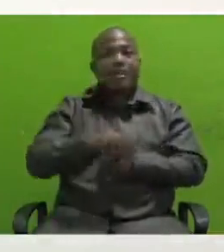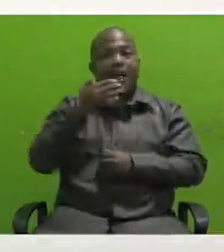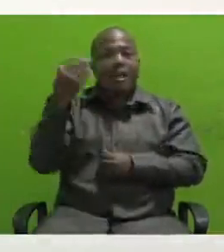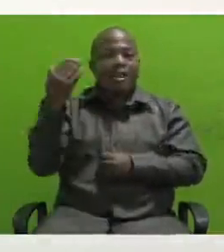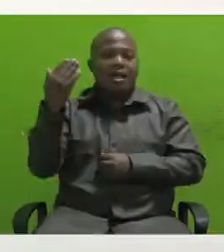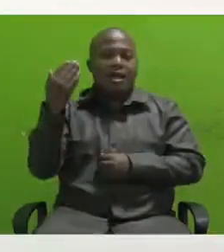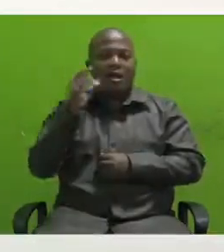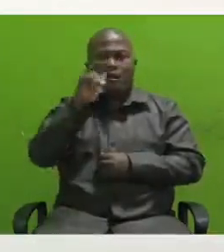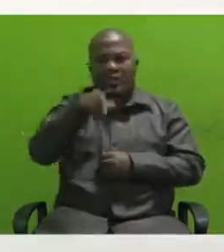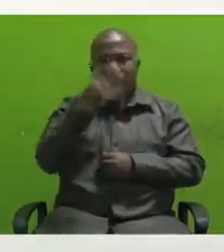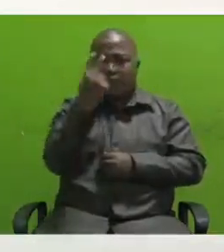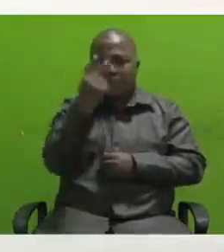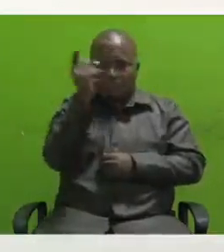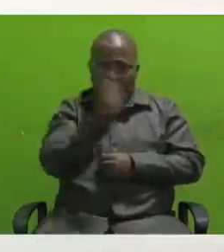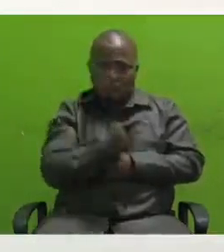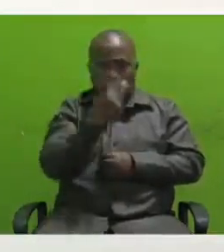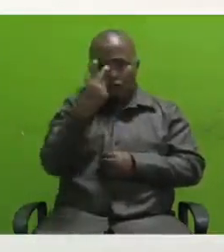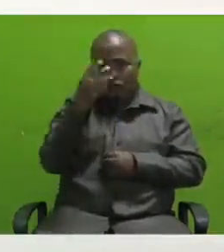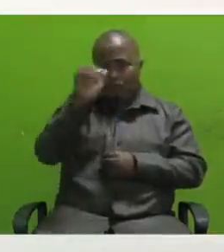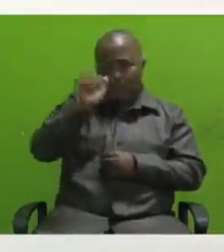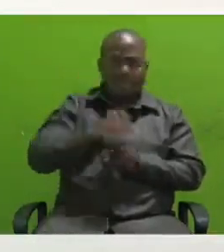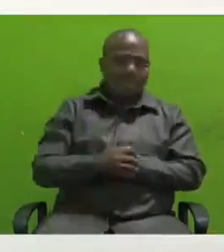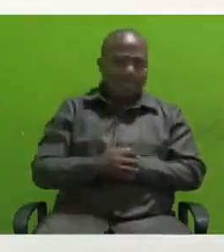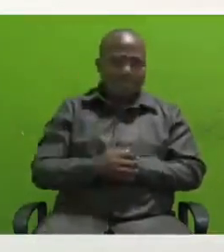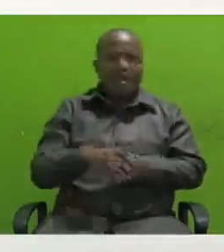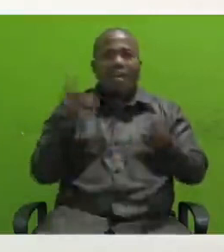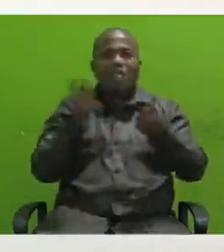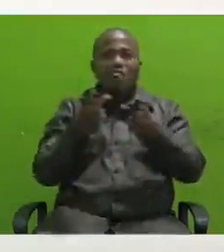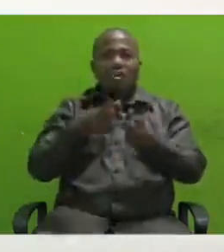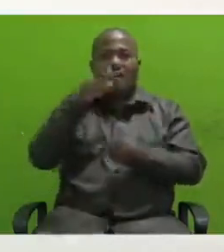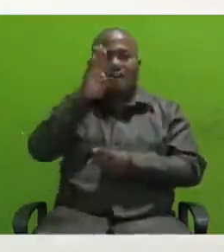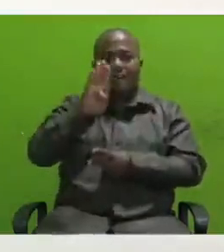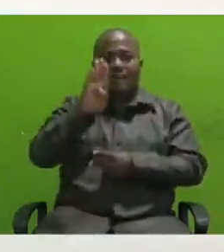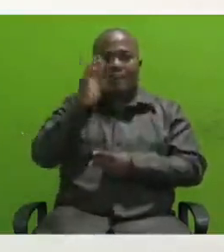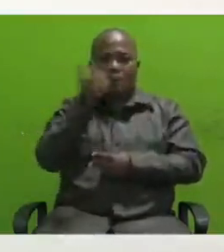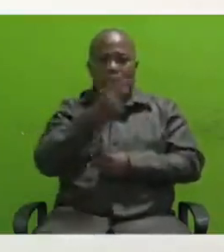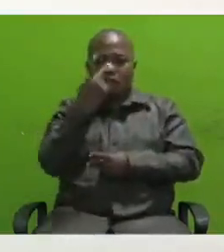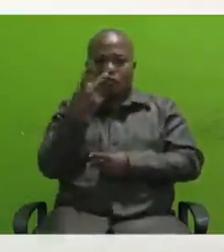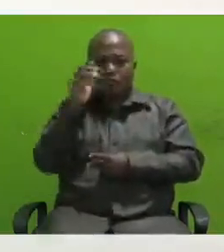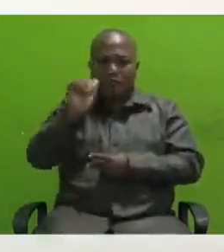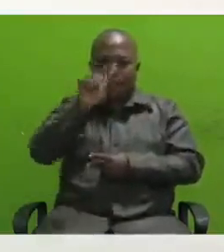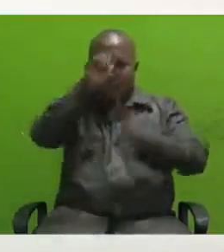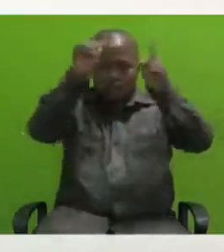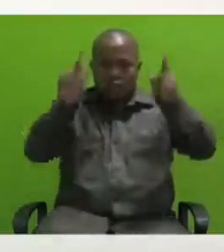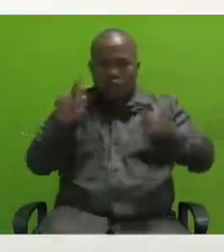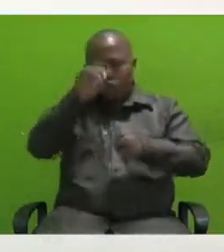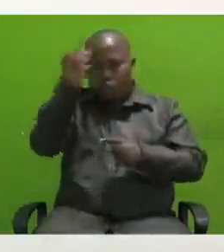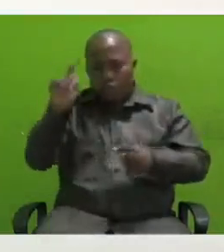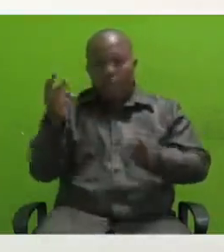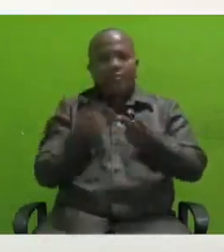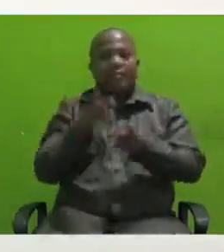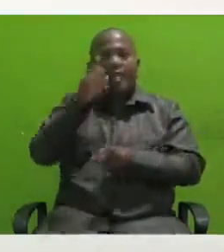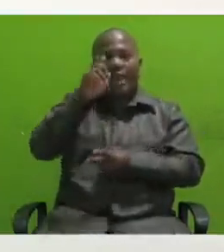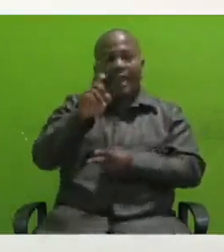other terms, which is b over 2a, b over 2a square, and x plus